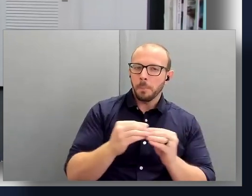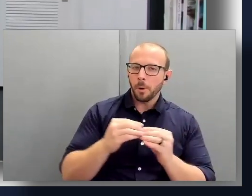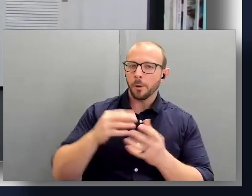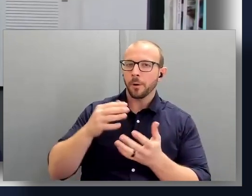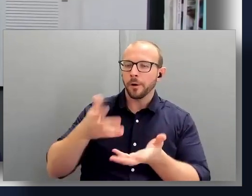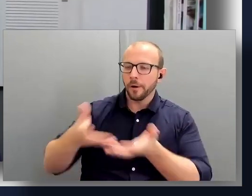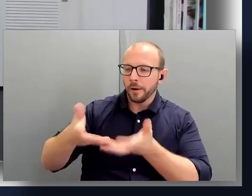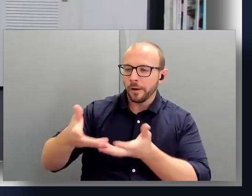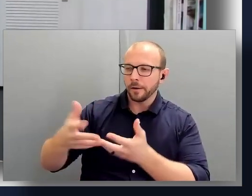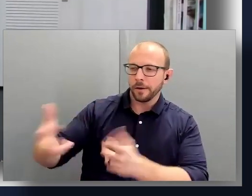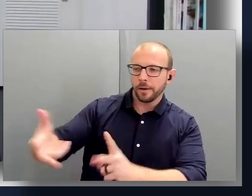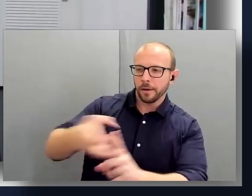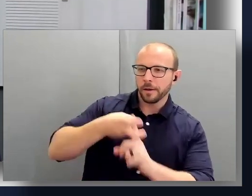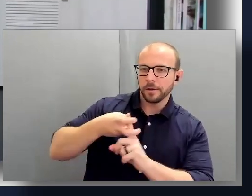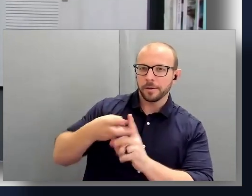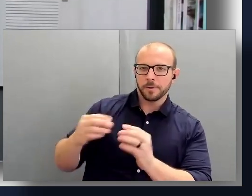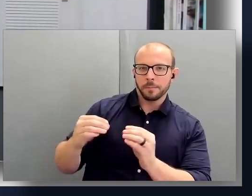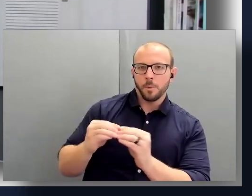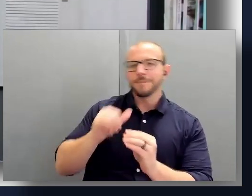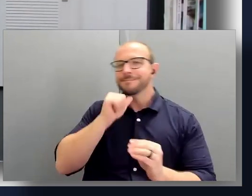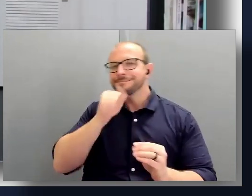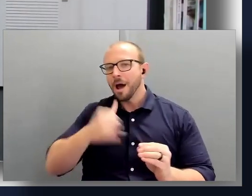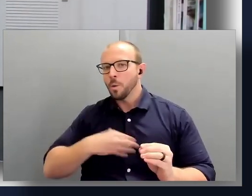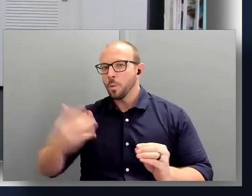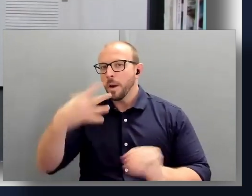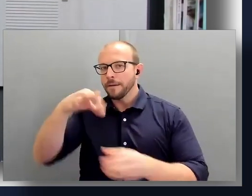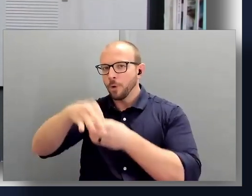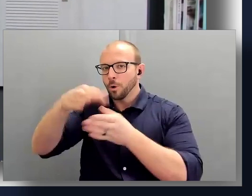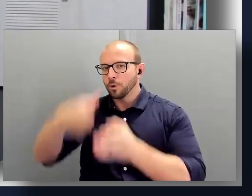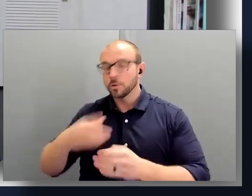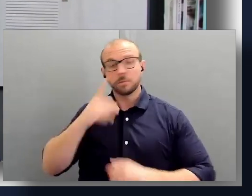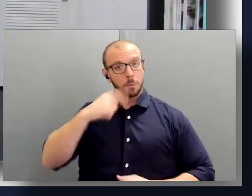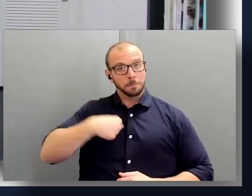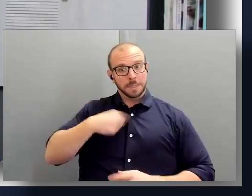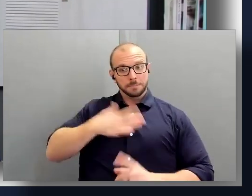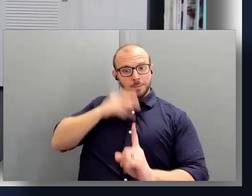And that, from my perspective, is a good sign